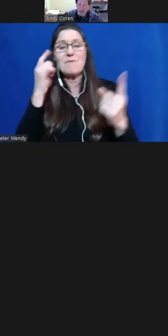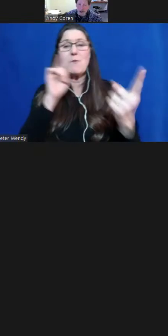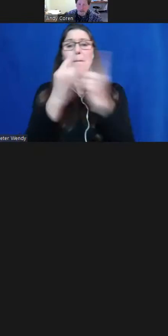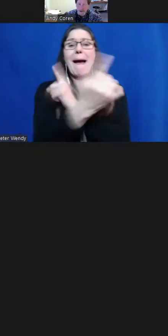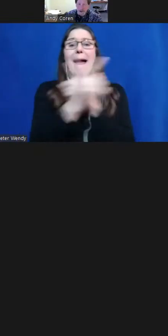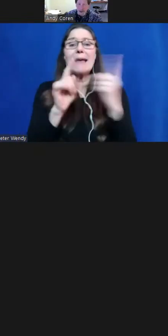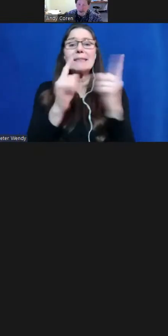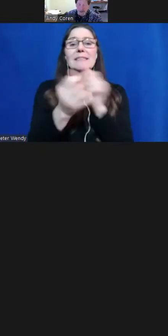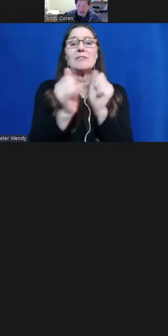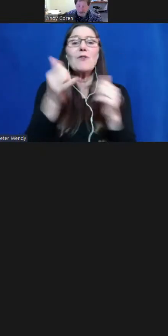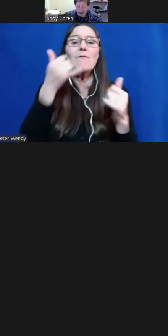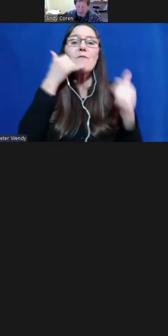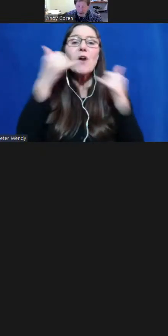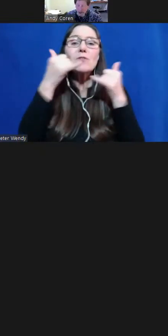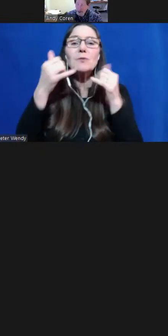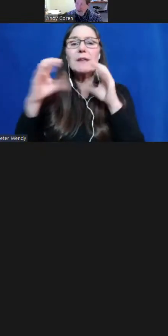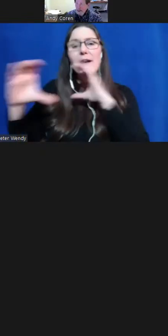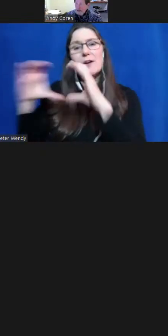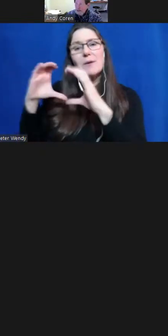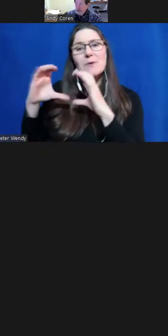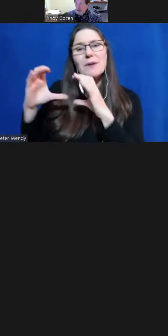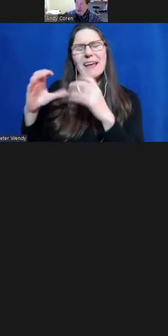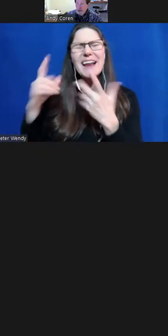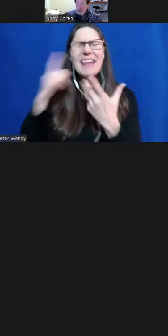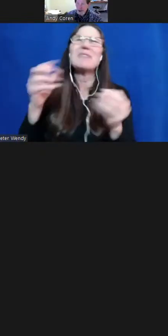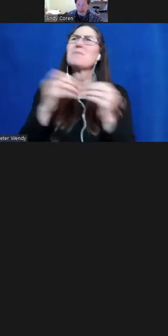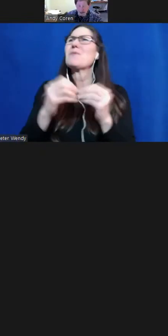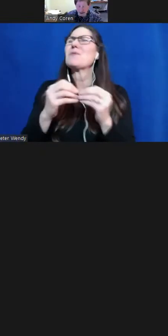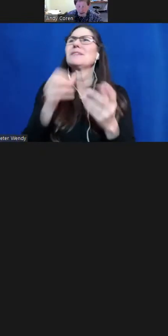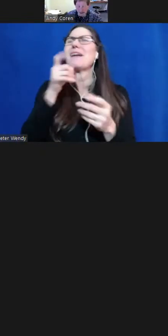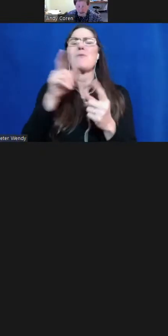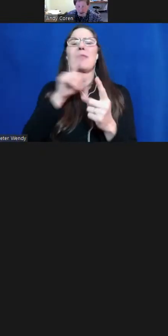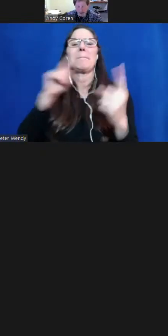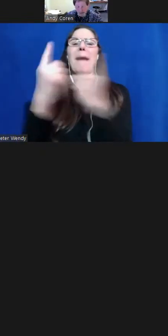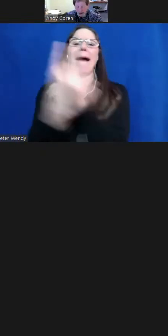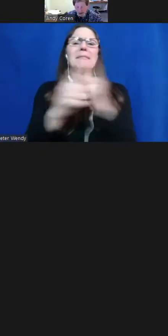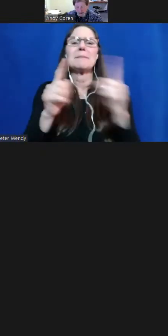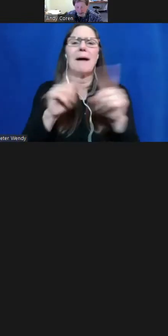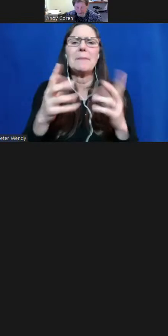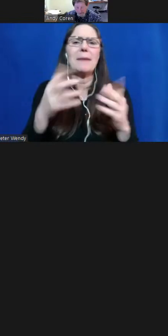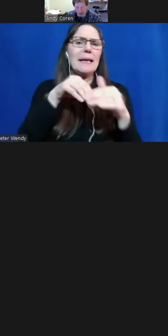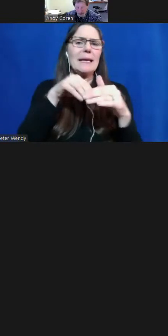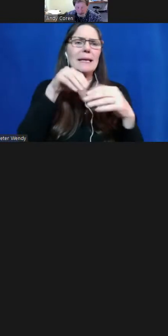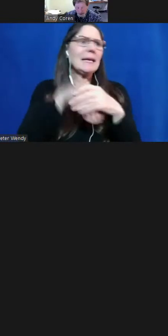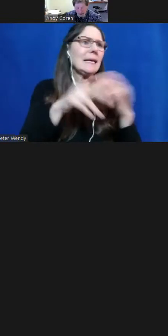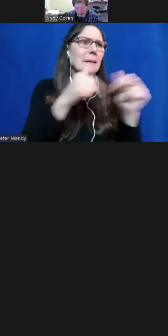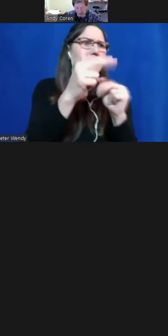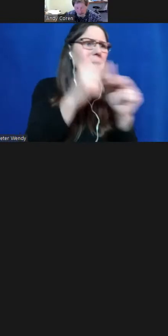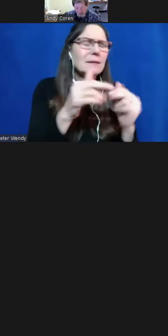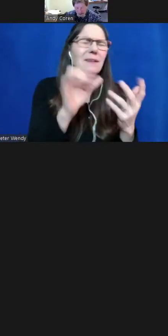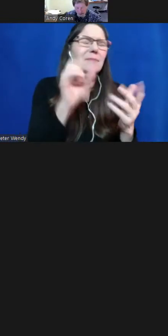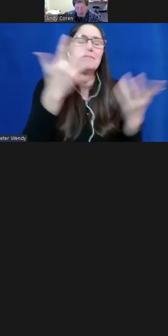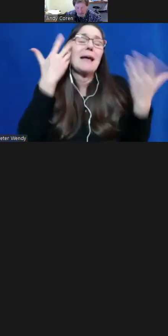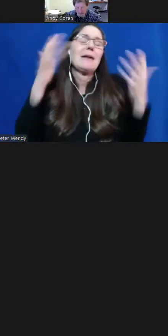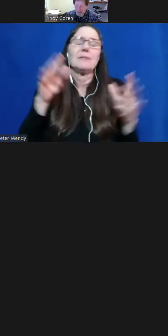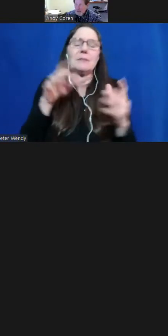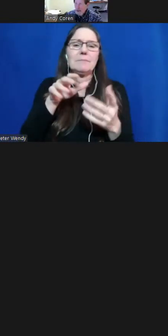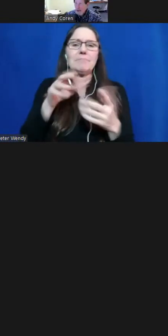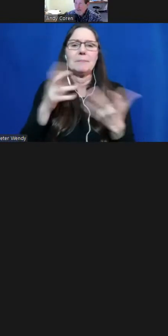think it's more sophisticated than just passing by. It's within a certain amount of time and a certain proximity.